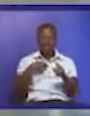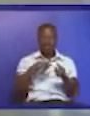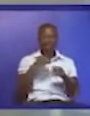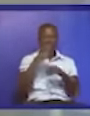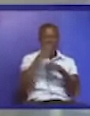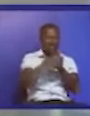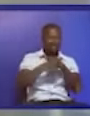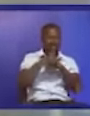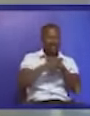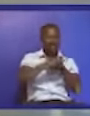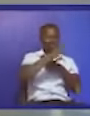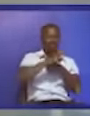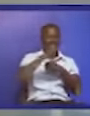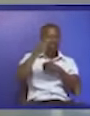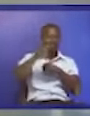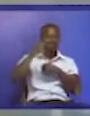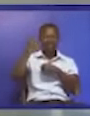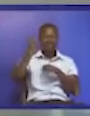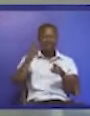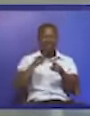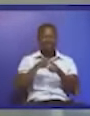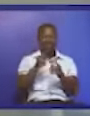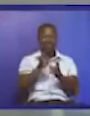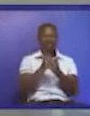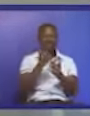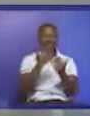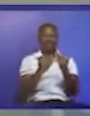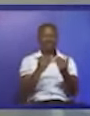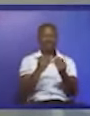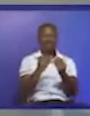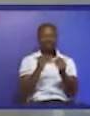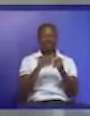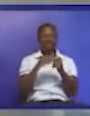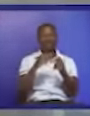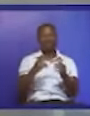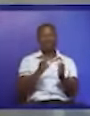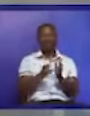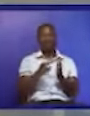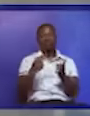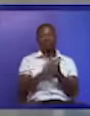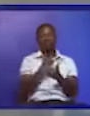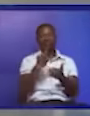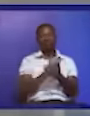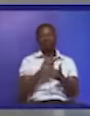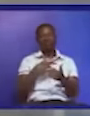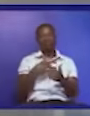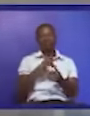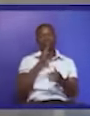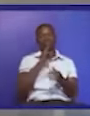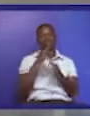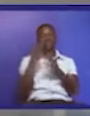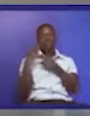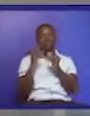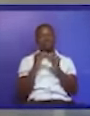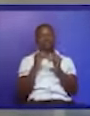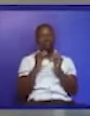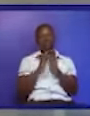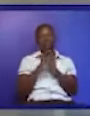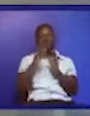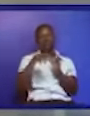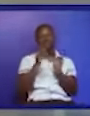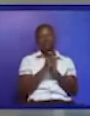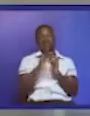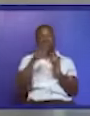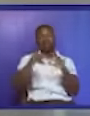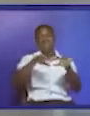to nation, stirring the fire of revival, I am burdened again with the need for the